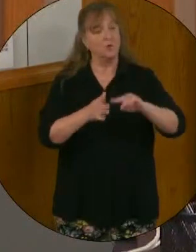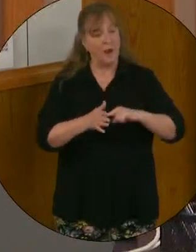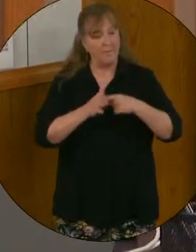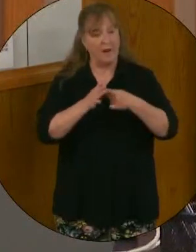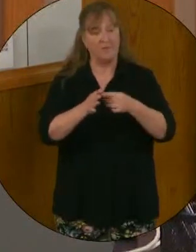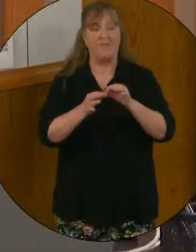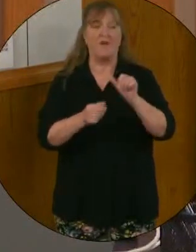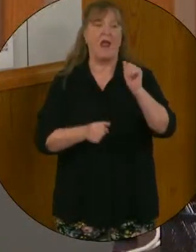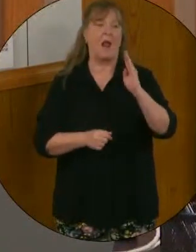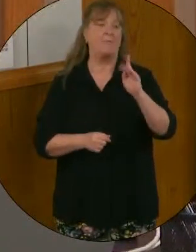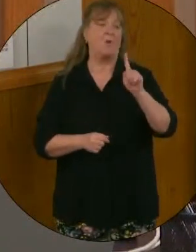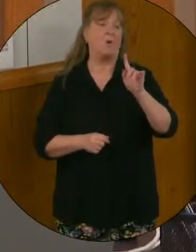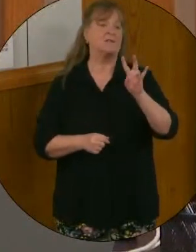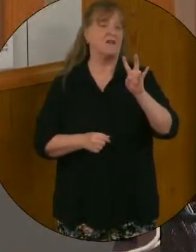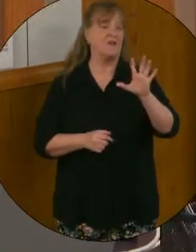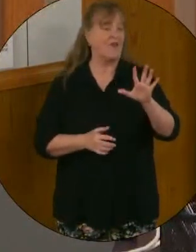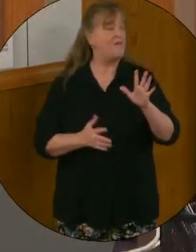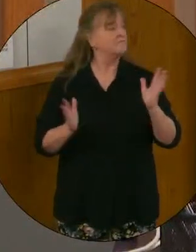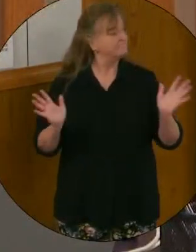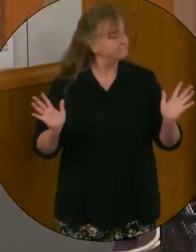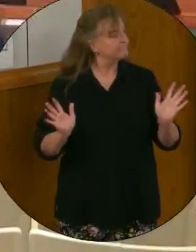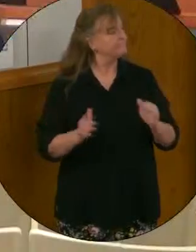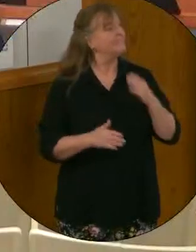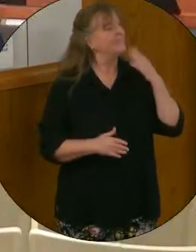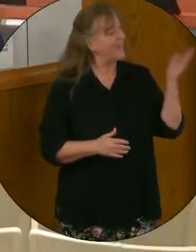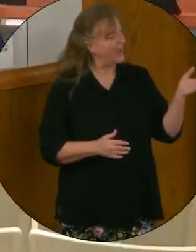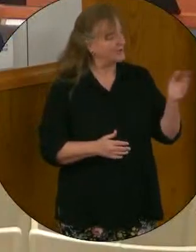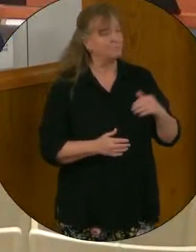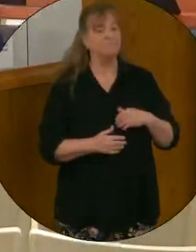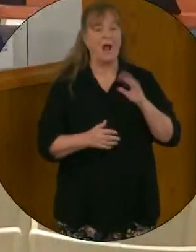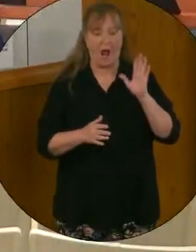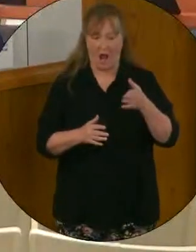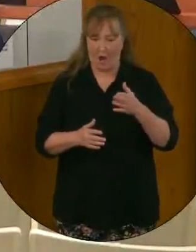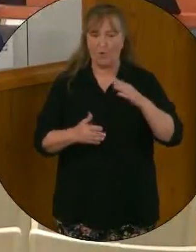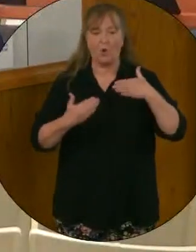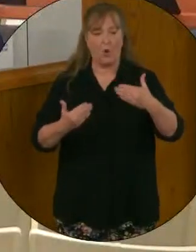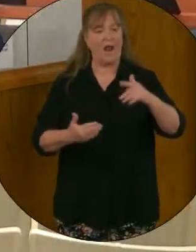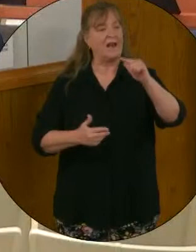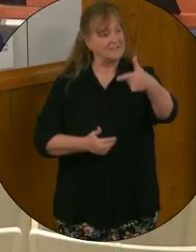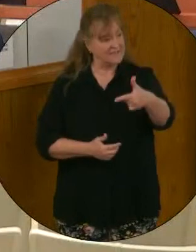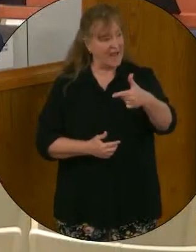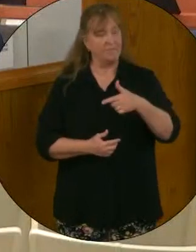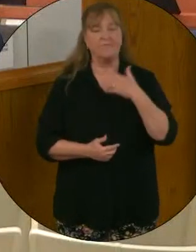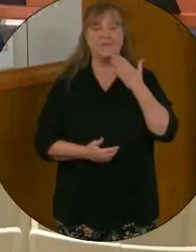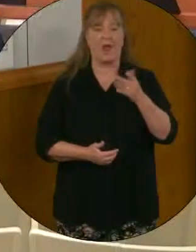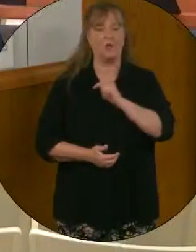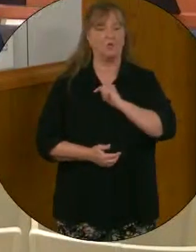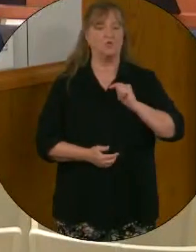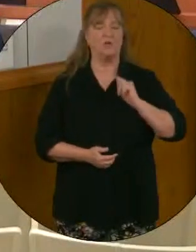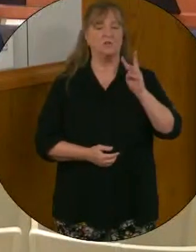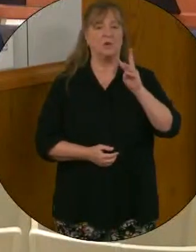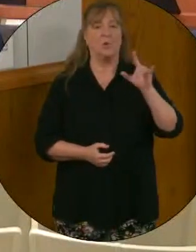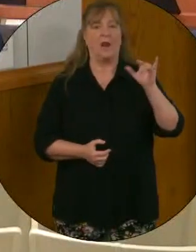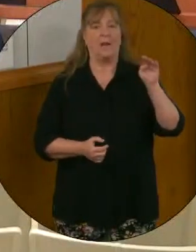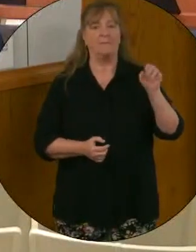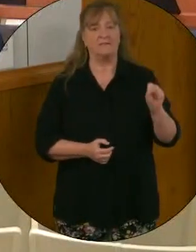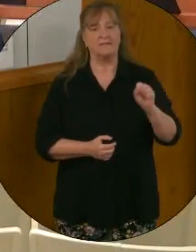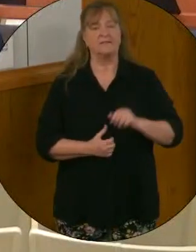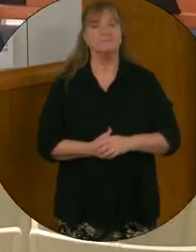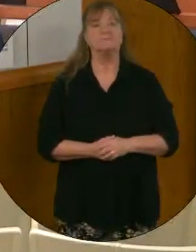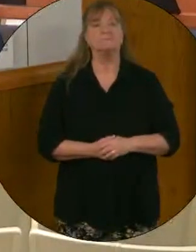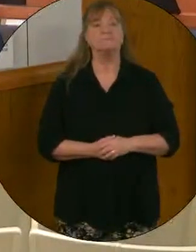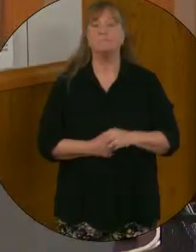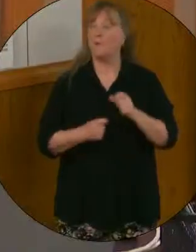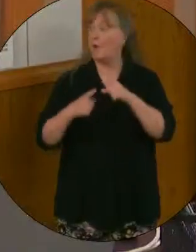of AB 175. Is that? Yes, thank you. I will go ahead and second then. Thank you, Trustee Williams.